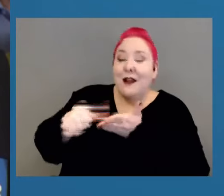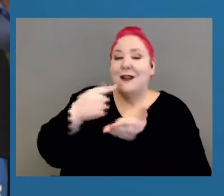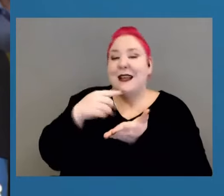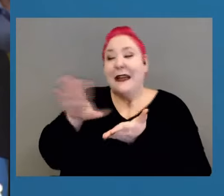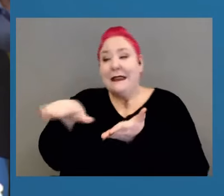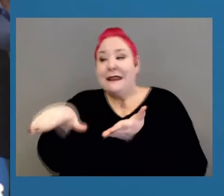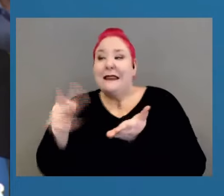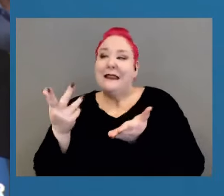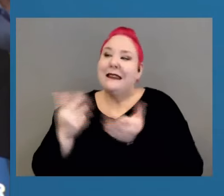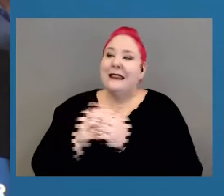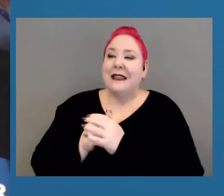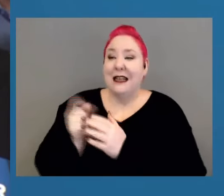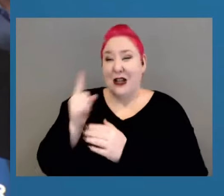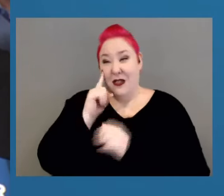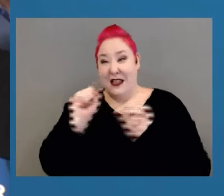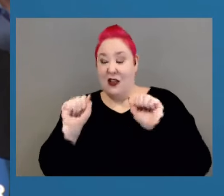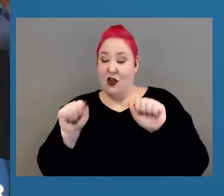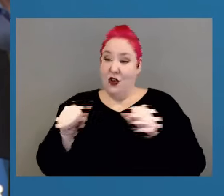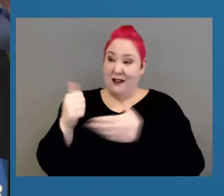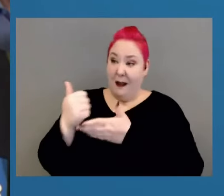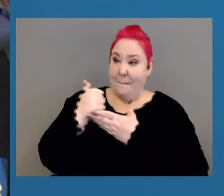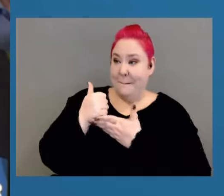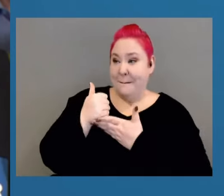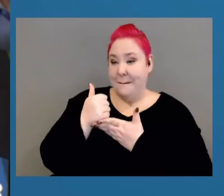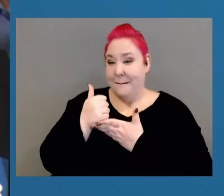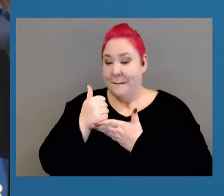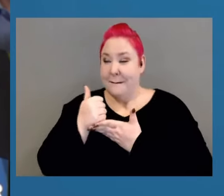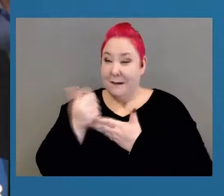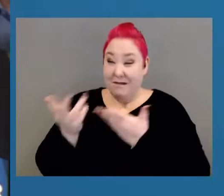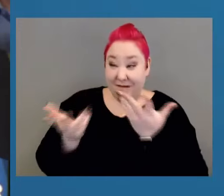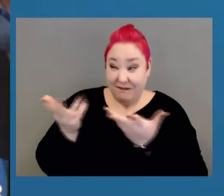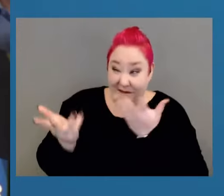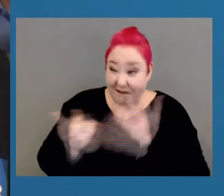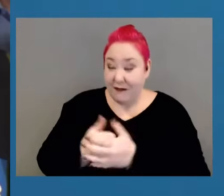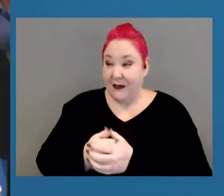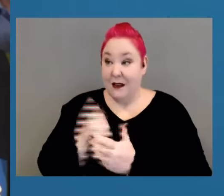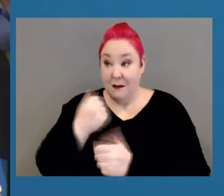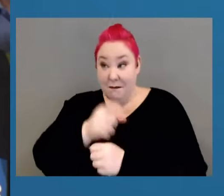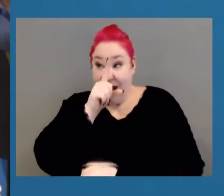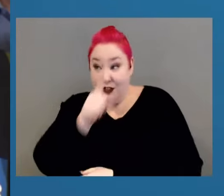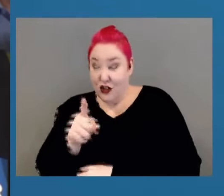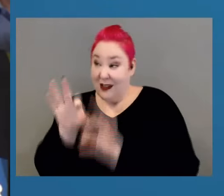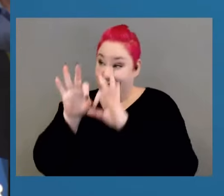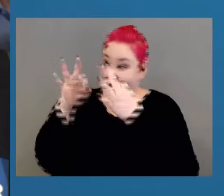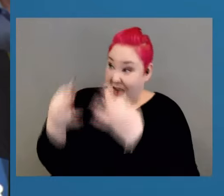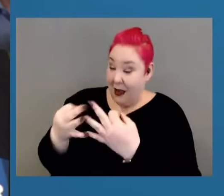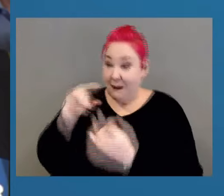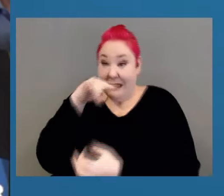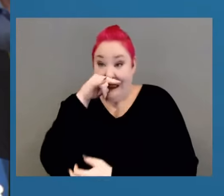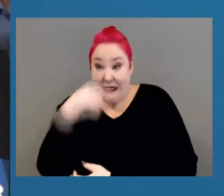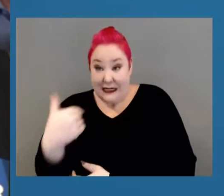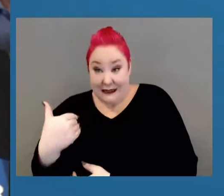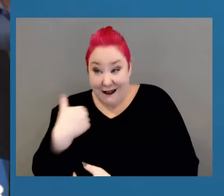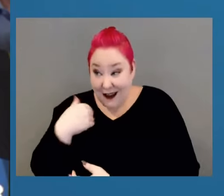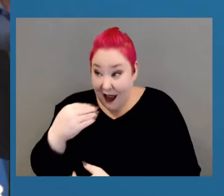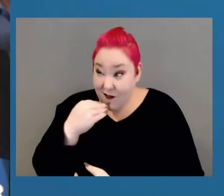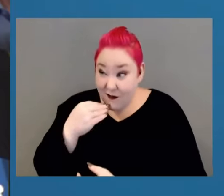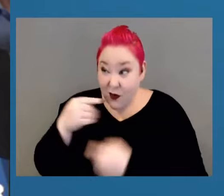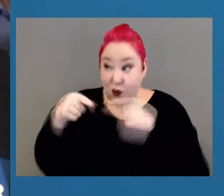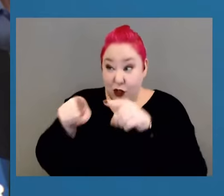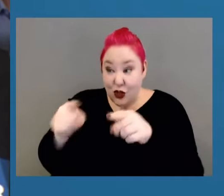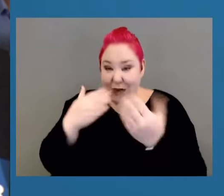You think you could help us out here? Can you make sure that families and kids have food during the month of